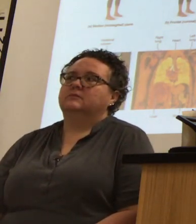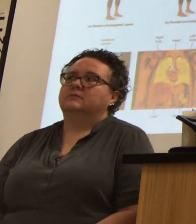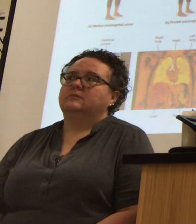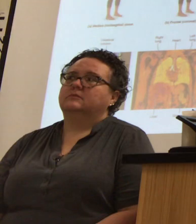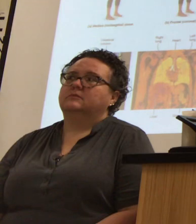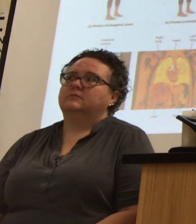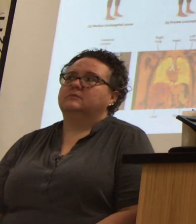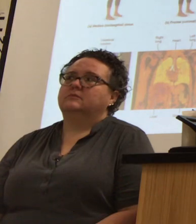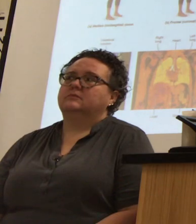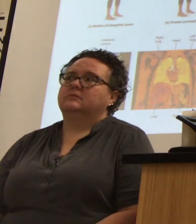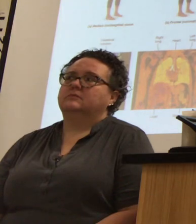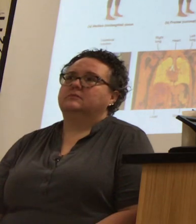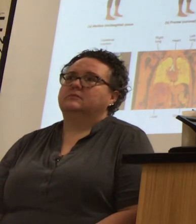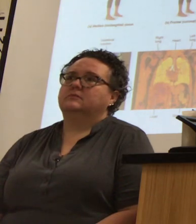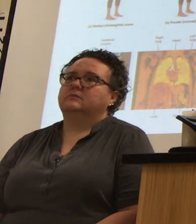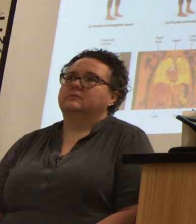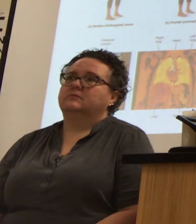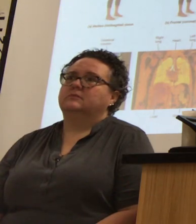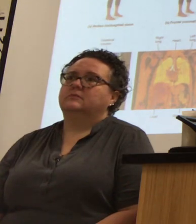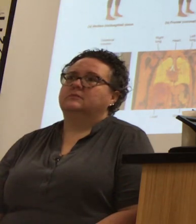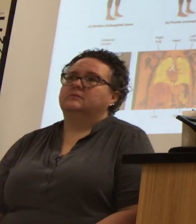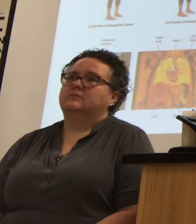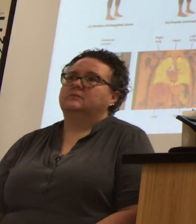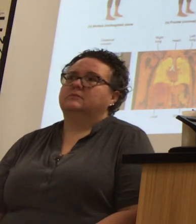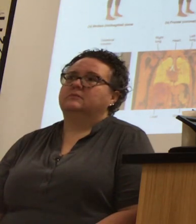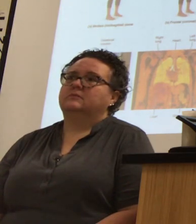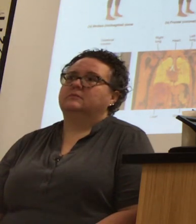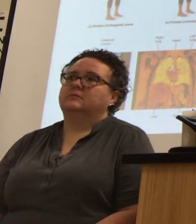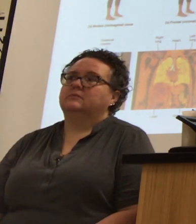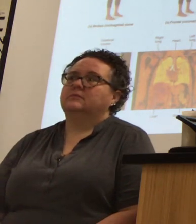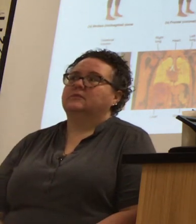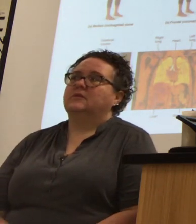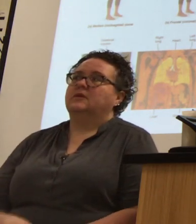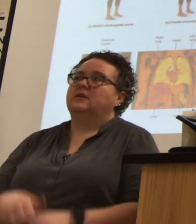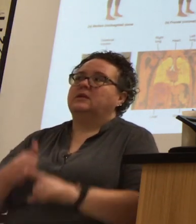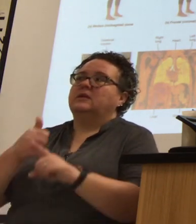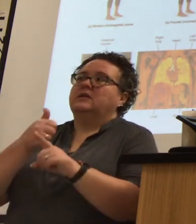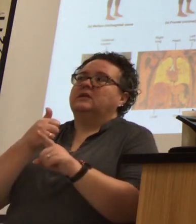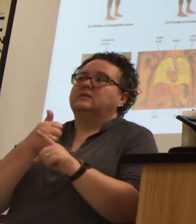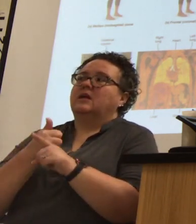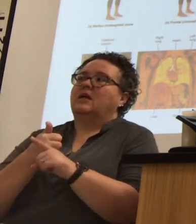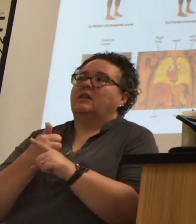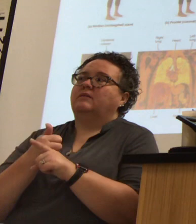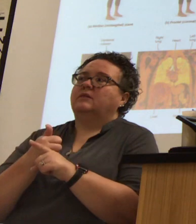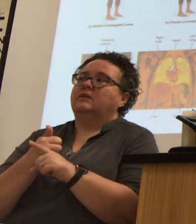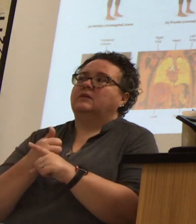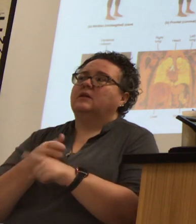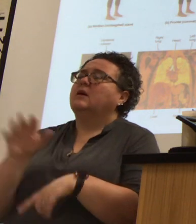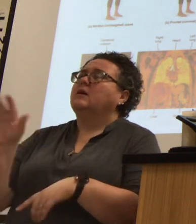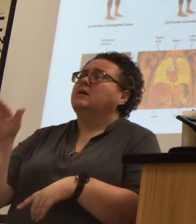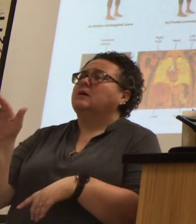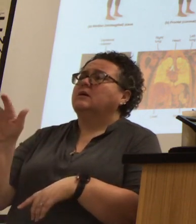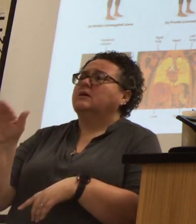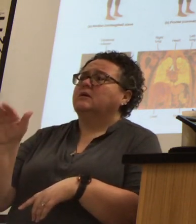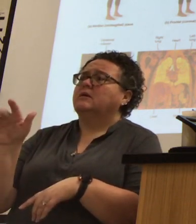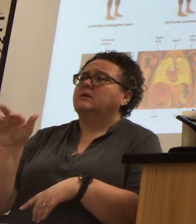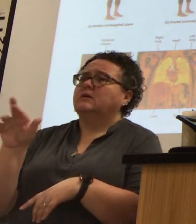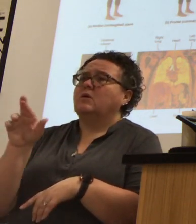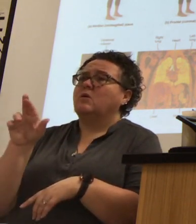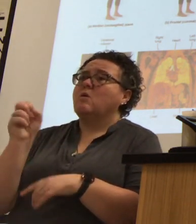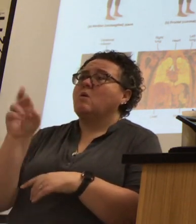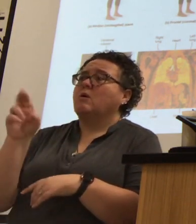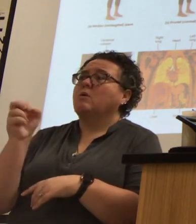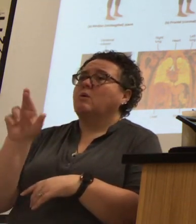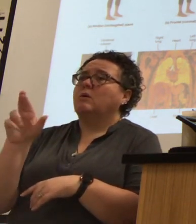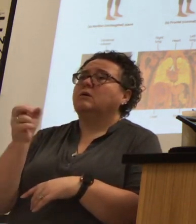Okay, it's self-explanatory. Mid means middle. But it's in that plane. You're creating right and left halves. Now, if you cut